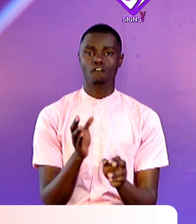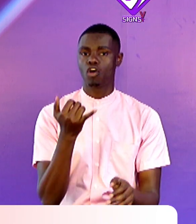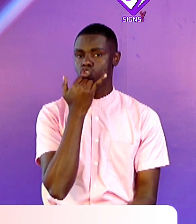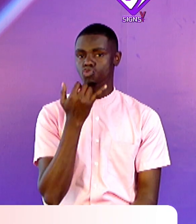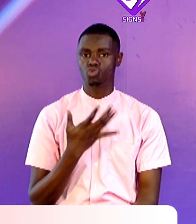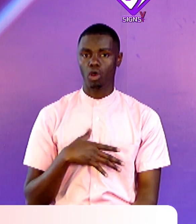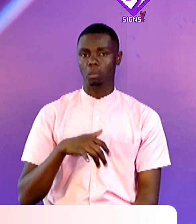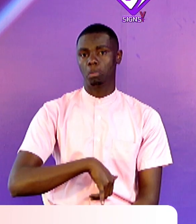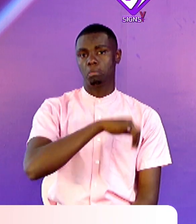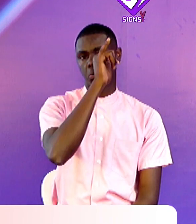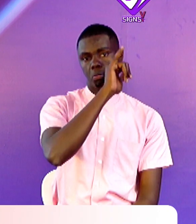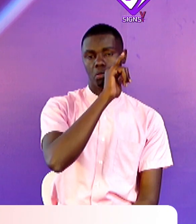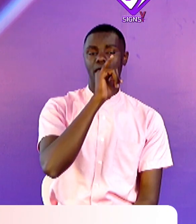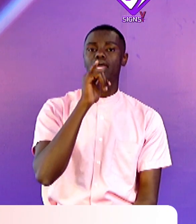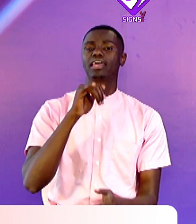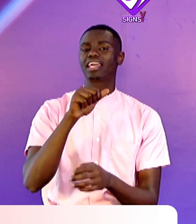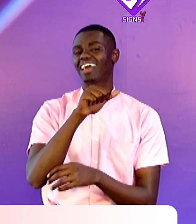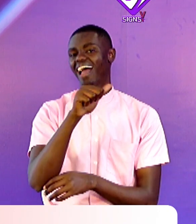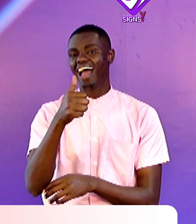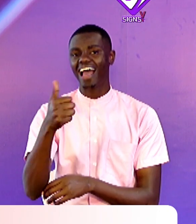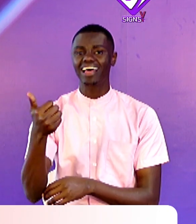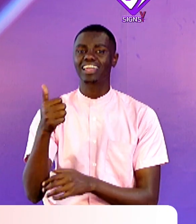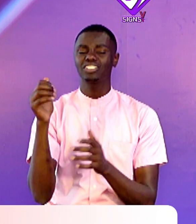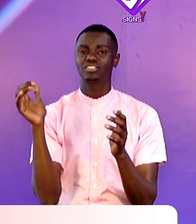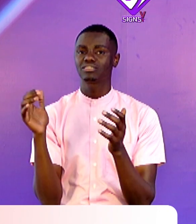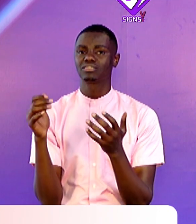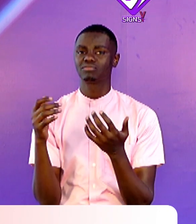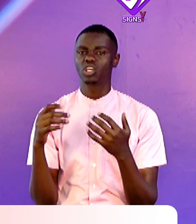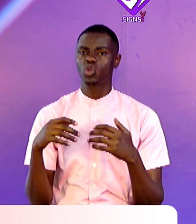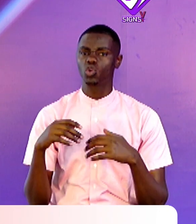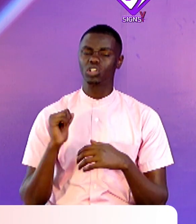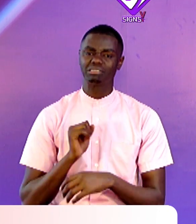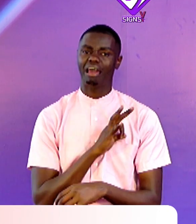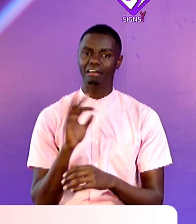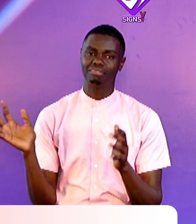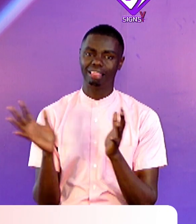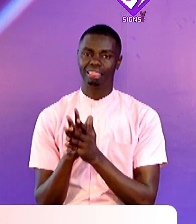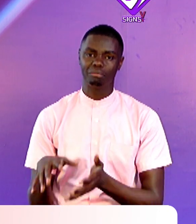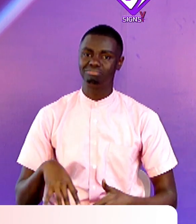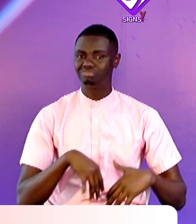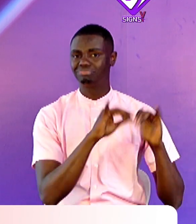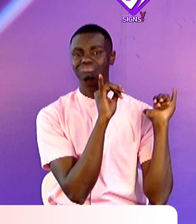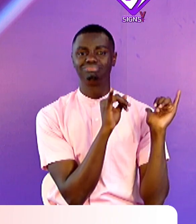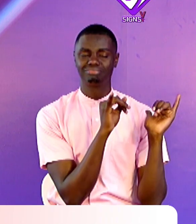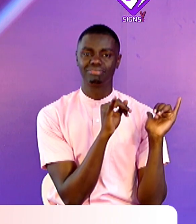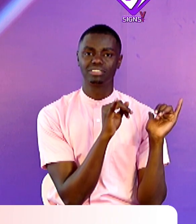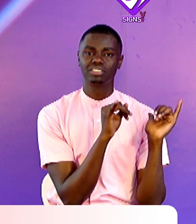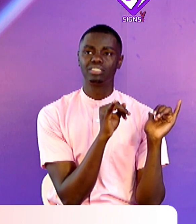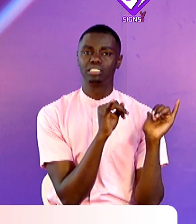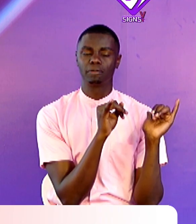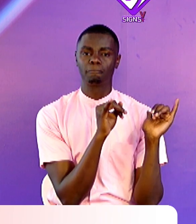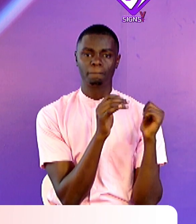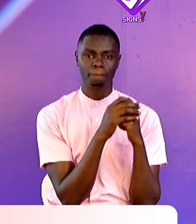go, plus so many other accompany them that are not even supposed to be there. You know those funny things that Kenyans have always